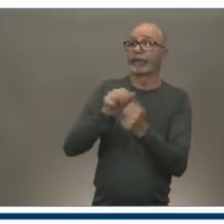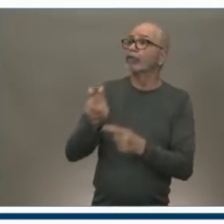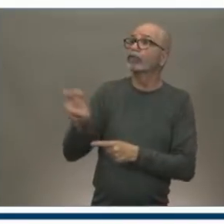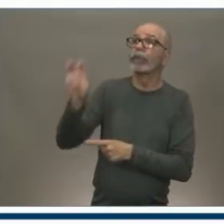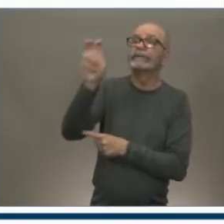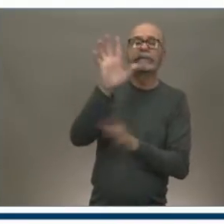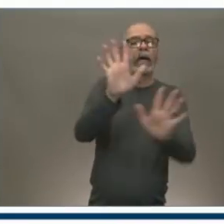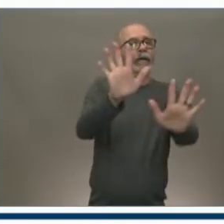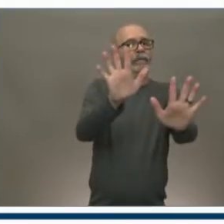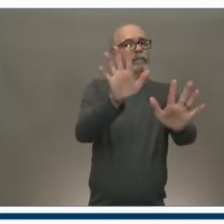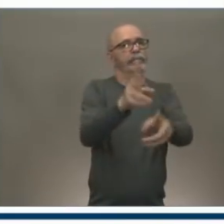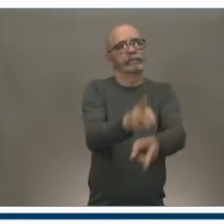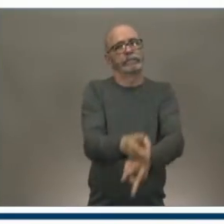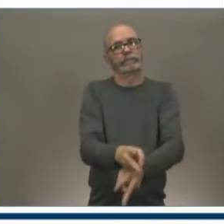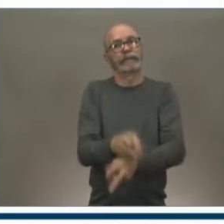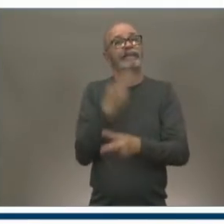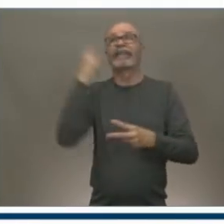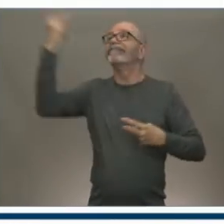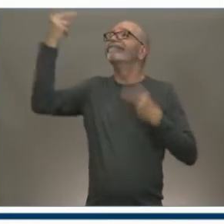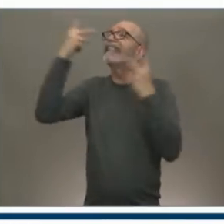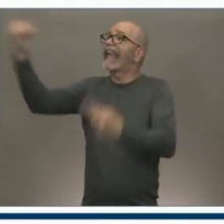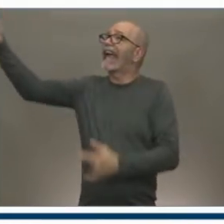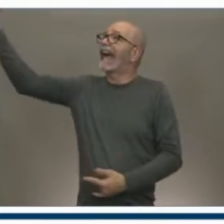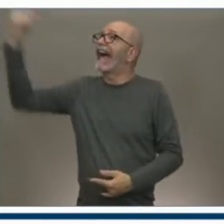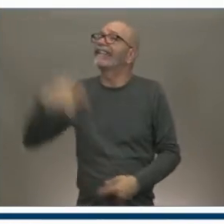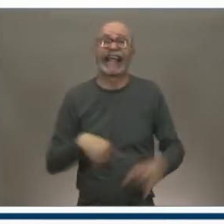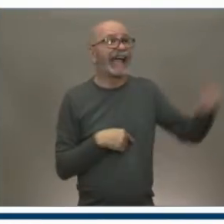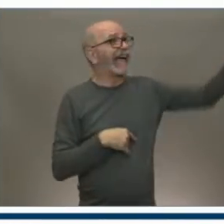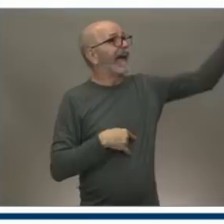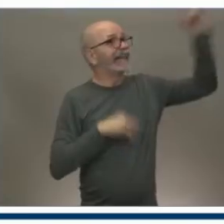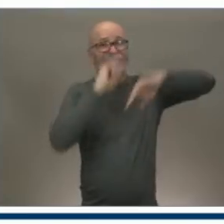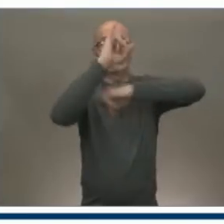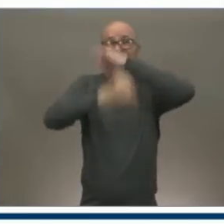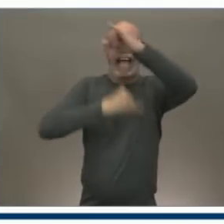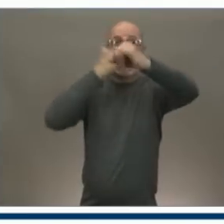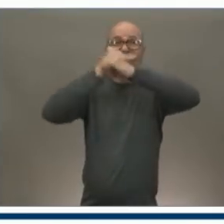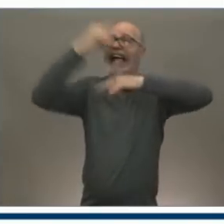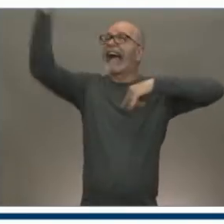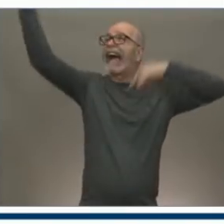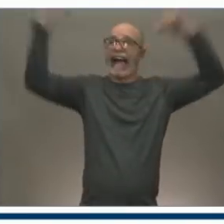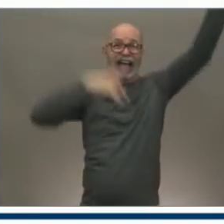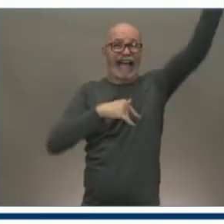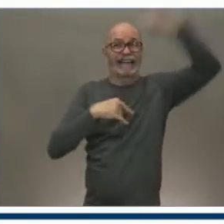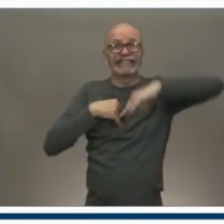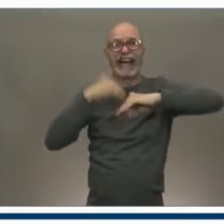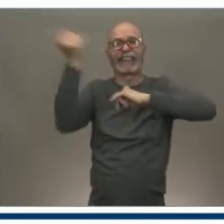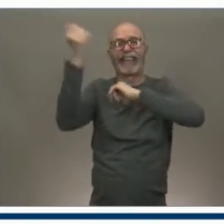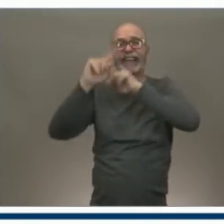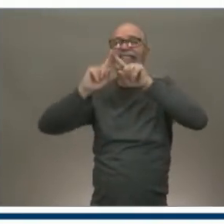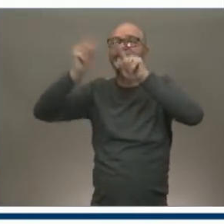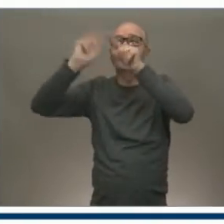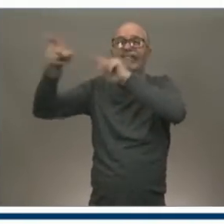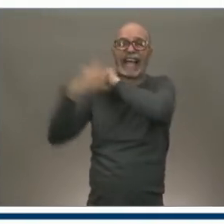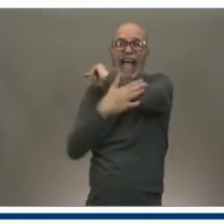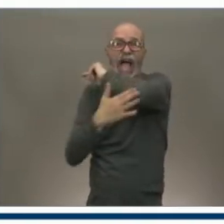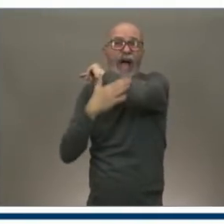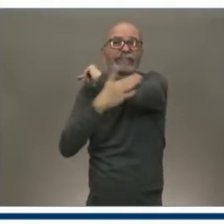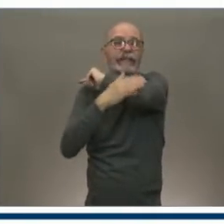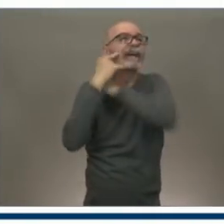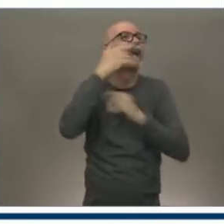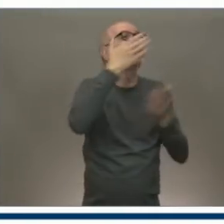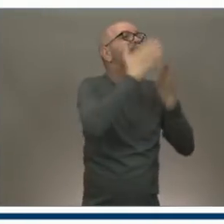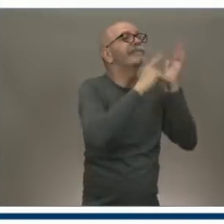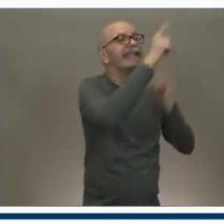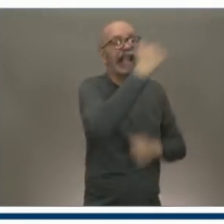coming from other parts of the country, let alone internationally, for the next number of months. So I think if people are interested